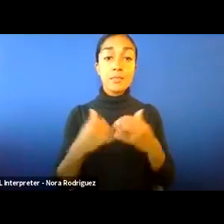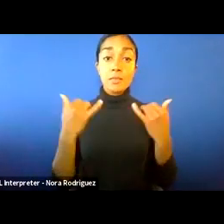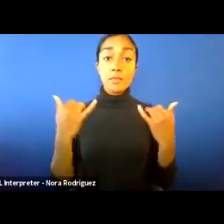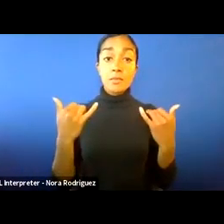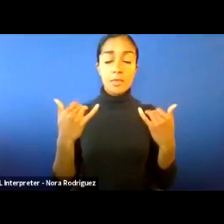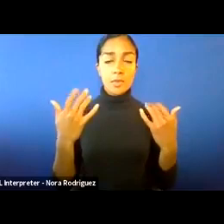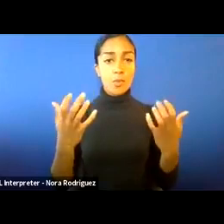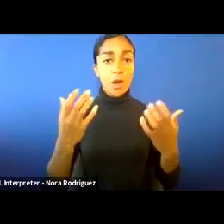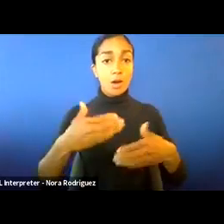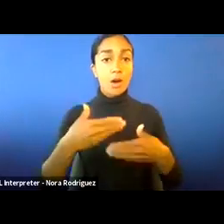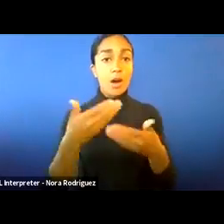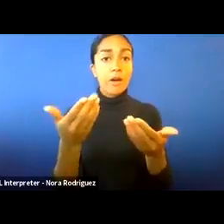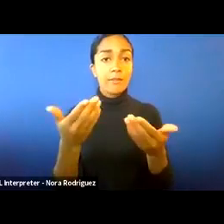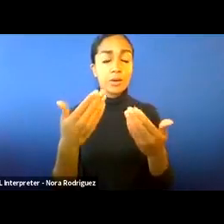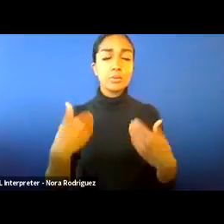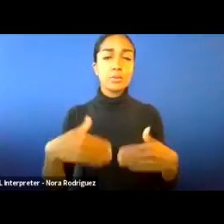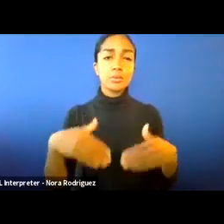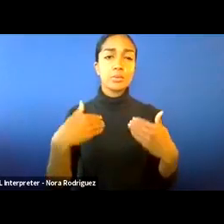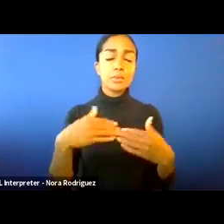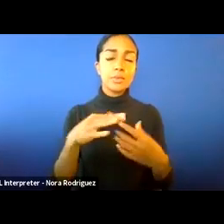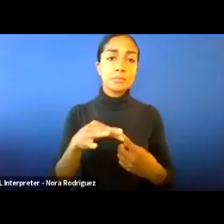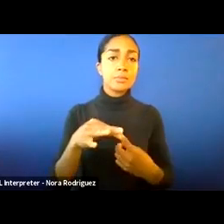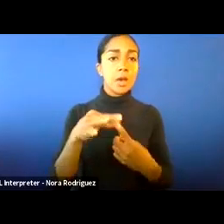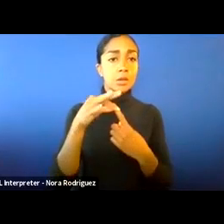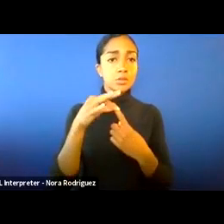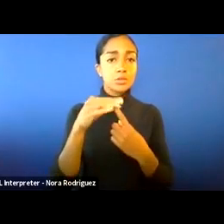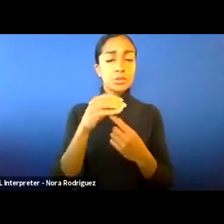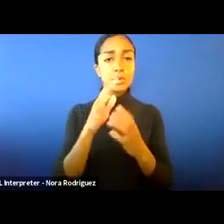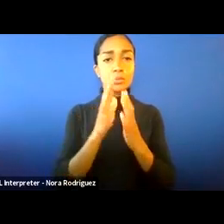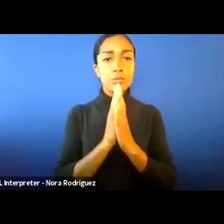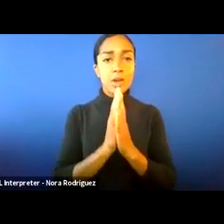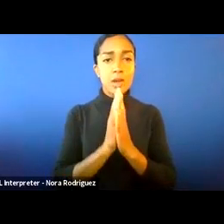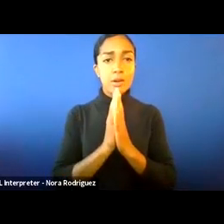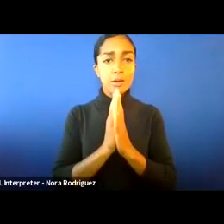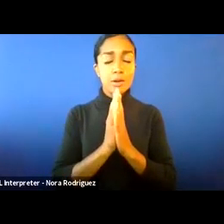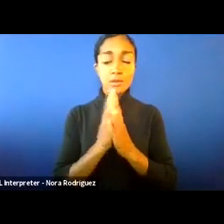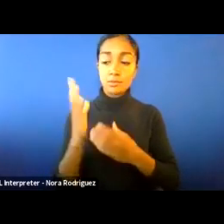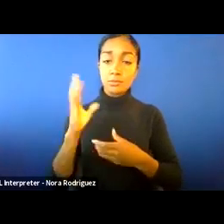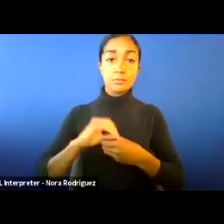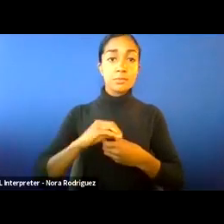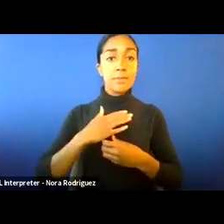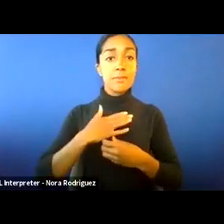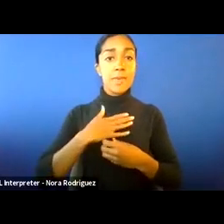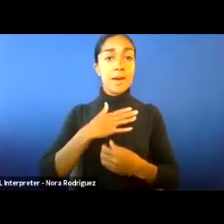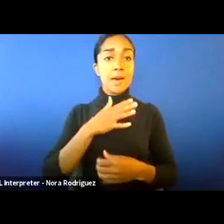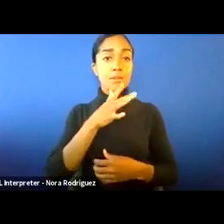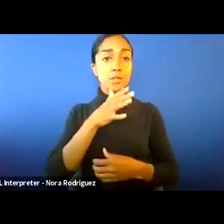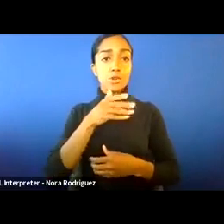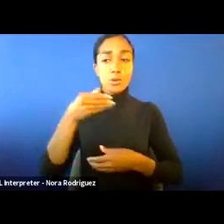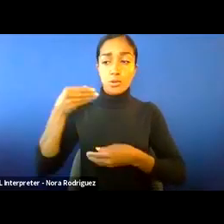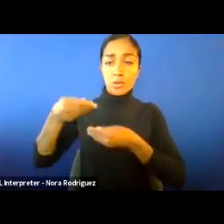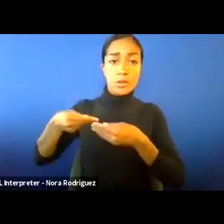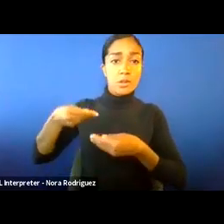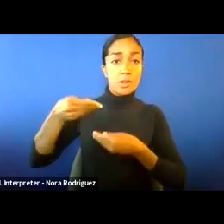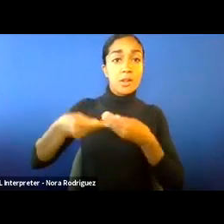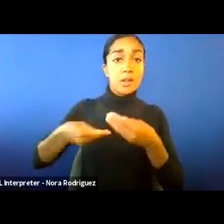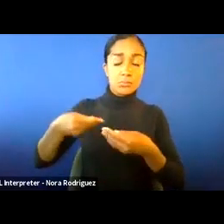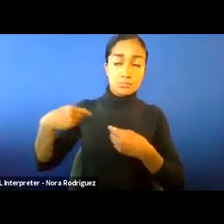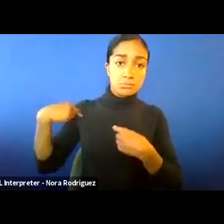and special prayer that has been part of my maternal lineage for